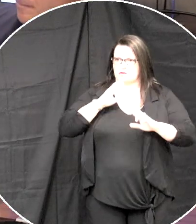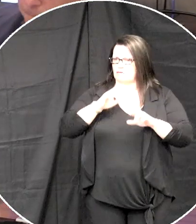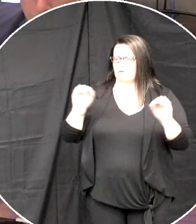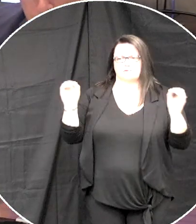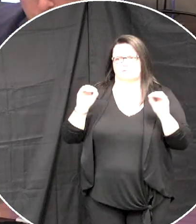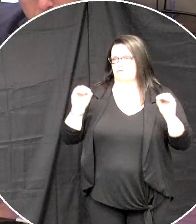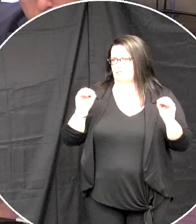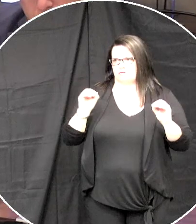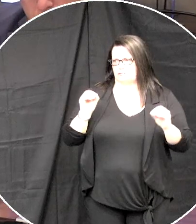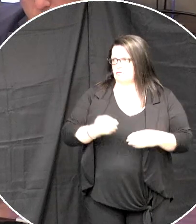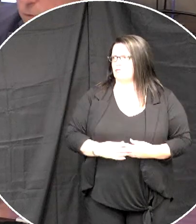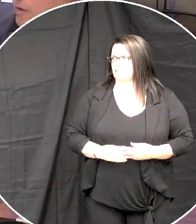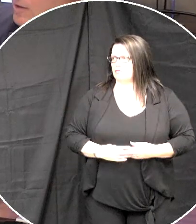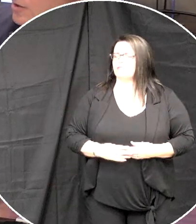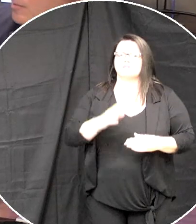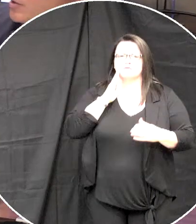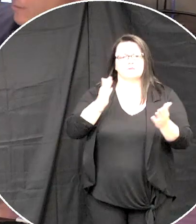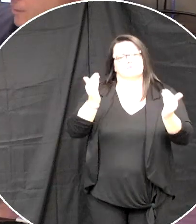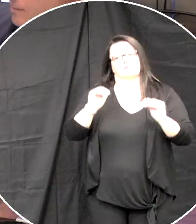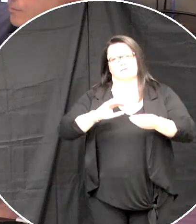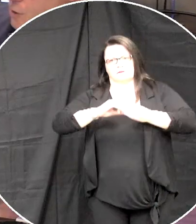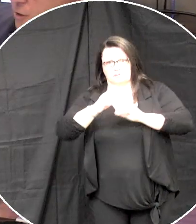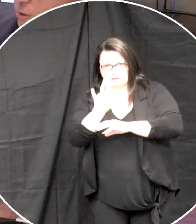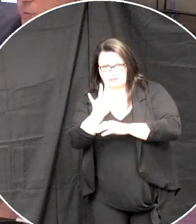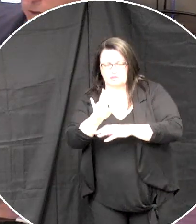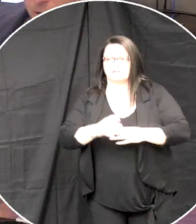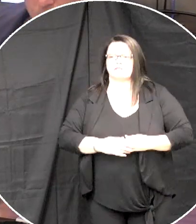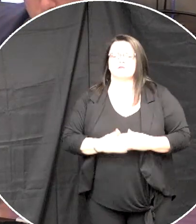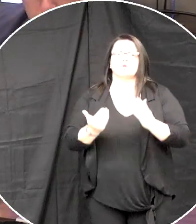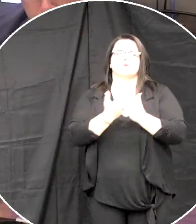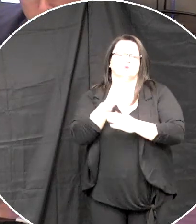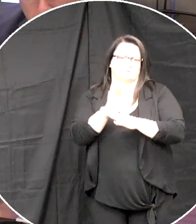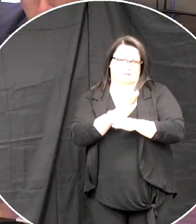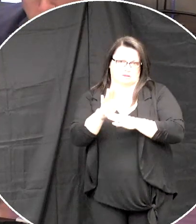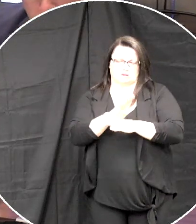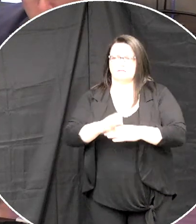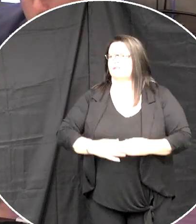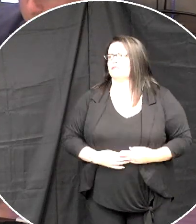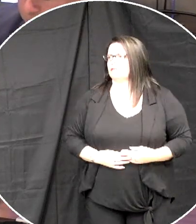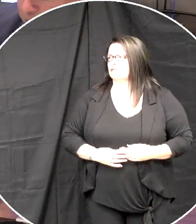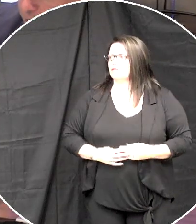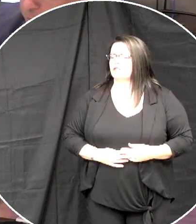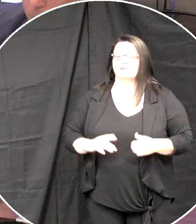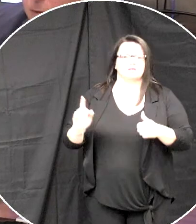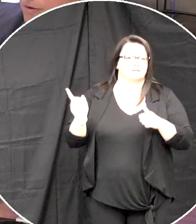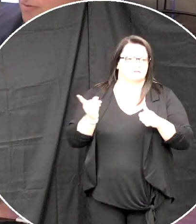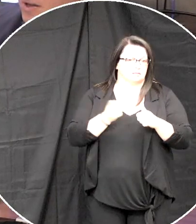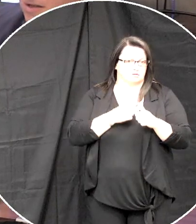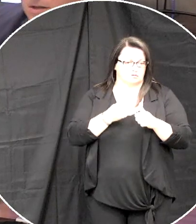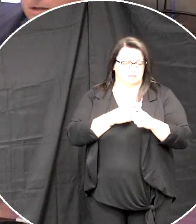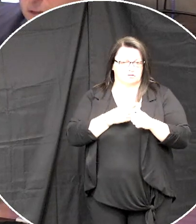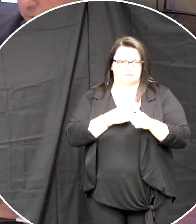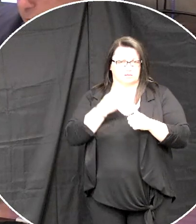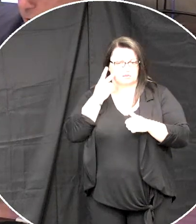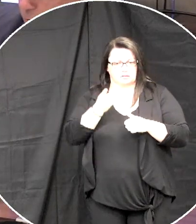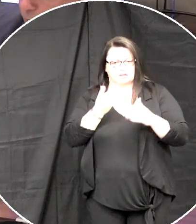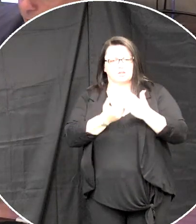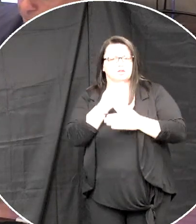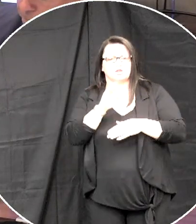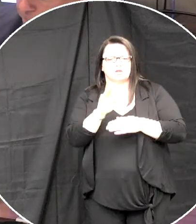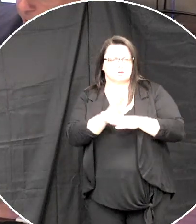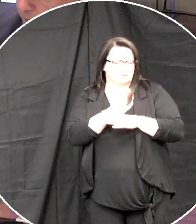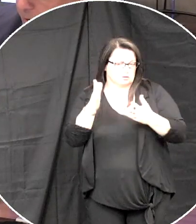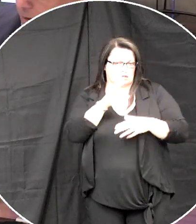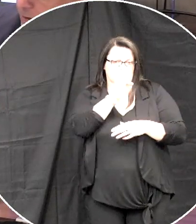time. So we'll move on to number 7, which is new business. So our first item under new business is